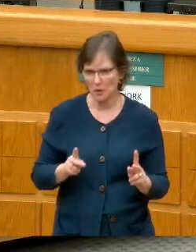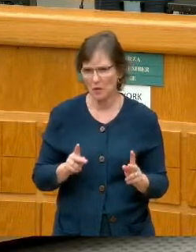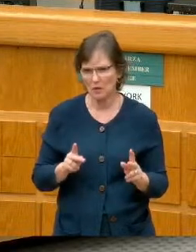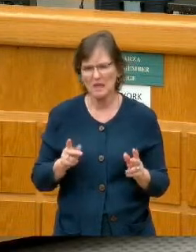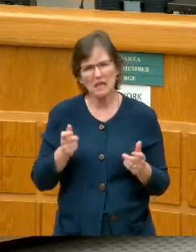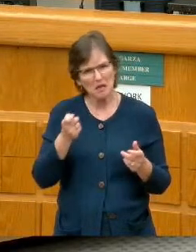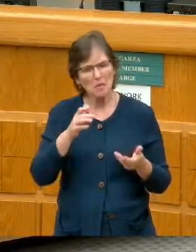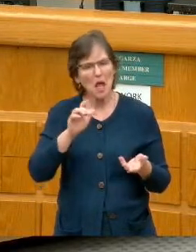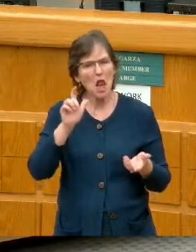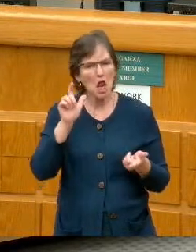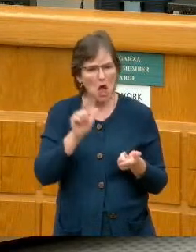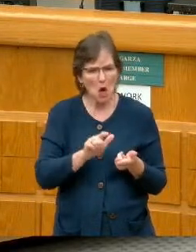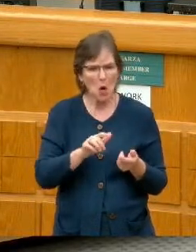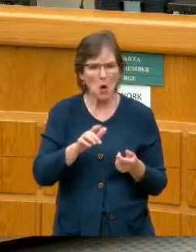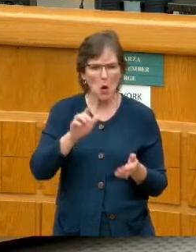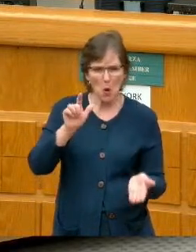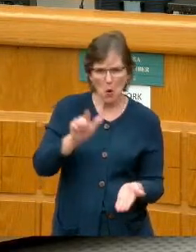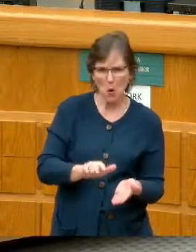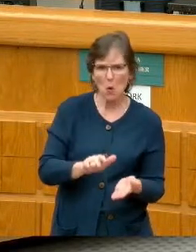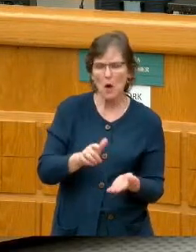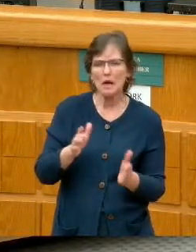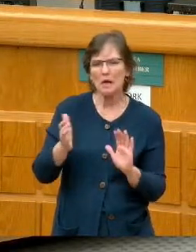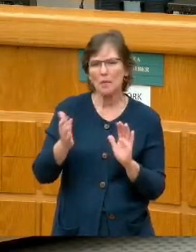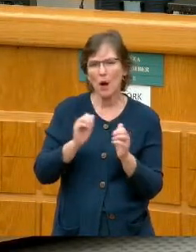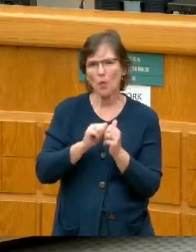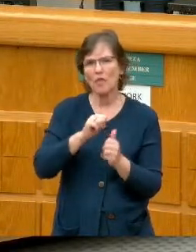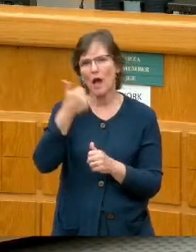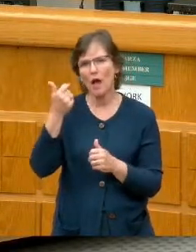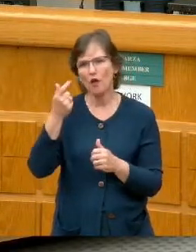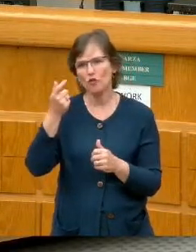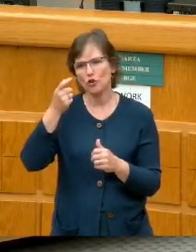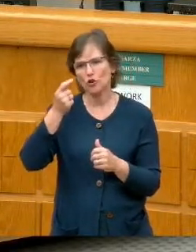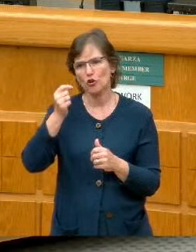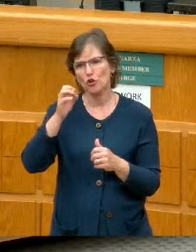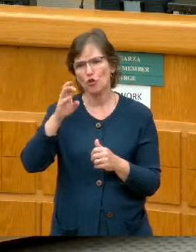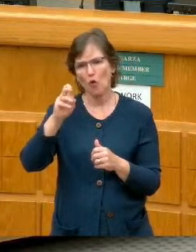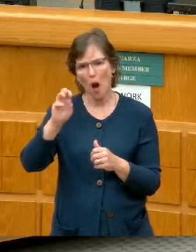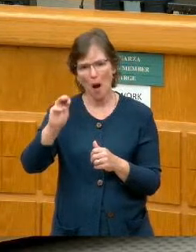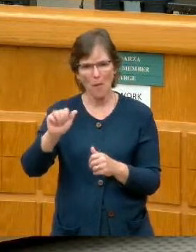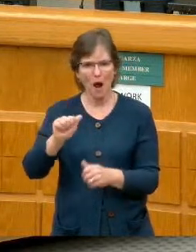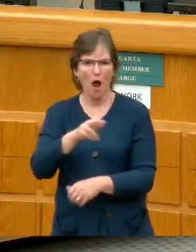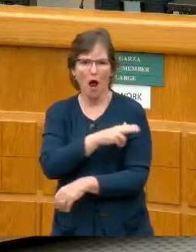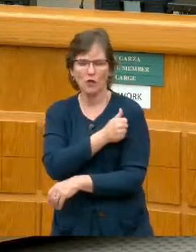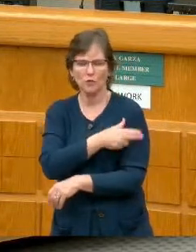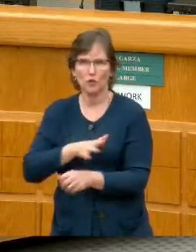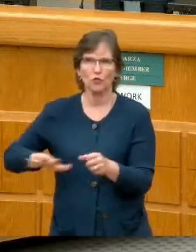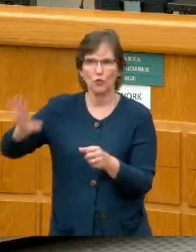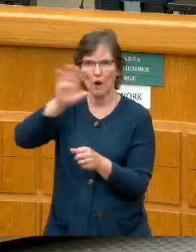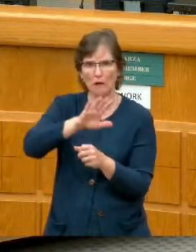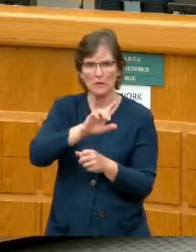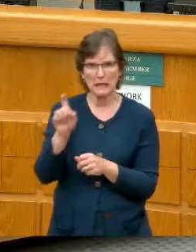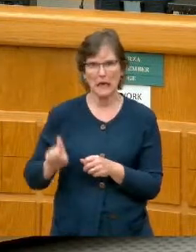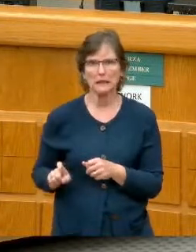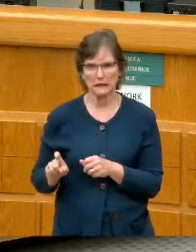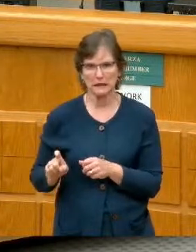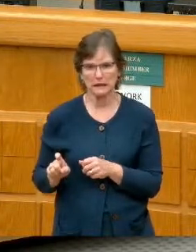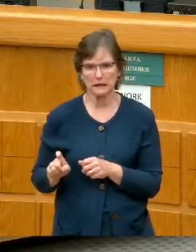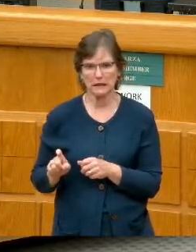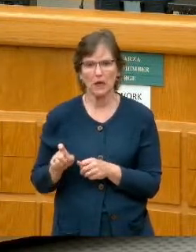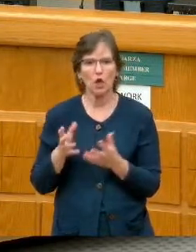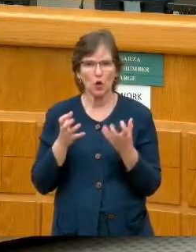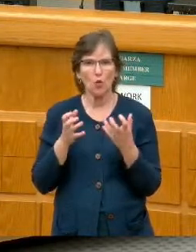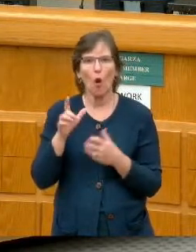service areas across Texas, and hopefully we continue to stay there. So being ranked low is good. It means a small number of